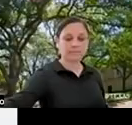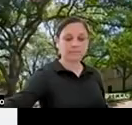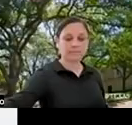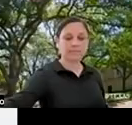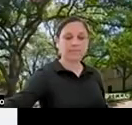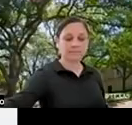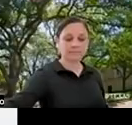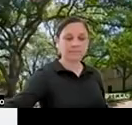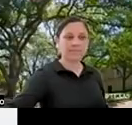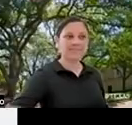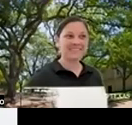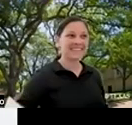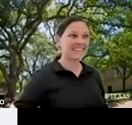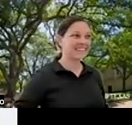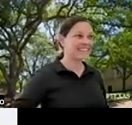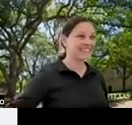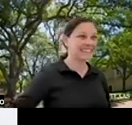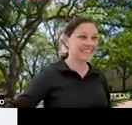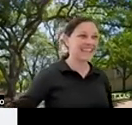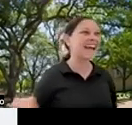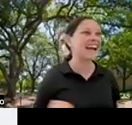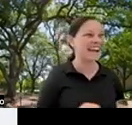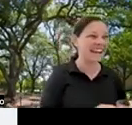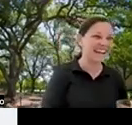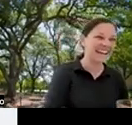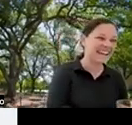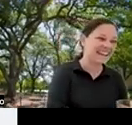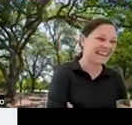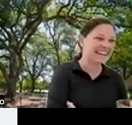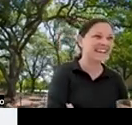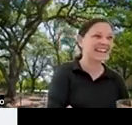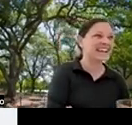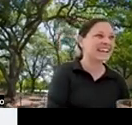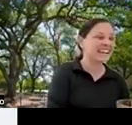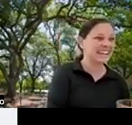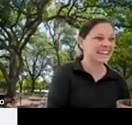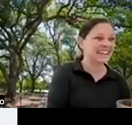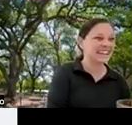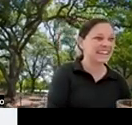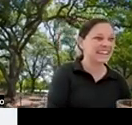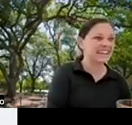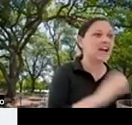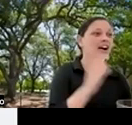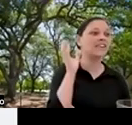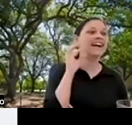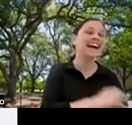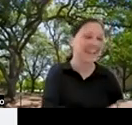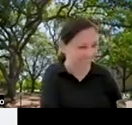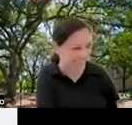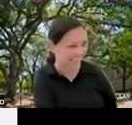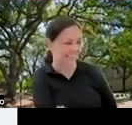I see raised hands. Where are our speaking objects? I'm very. I tried to wave my speaking object. Okay.